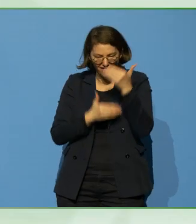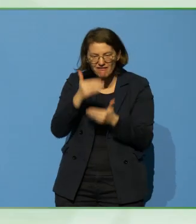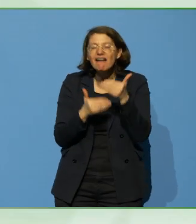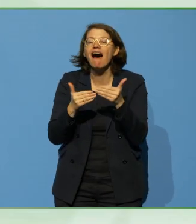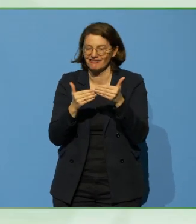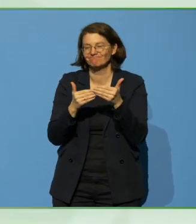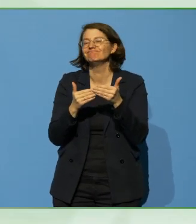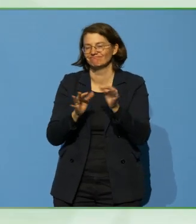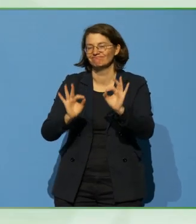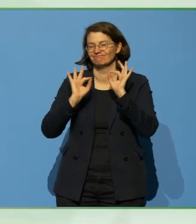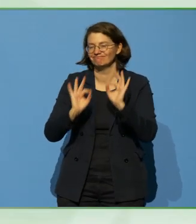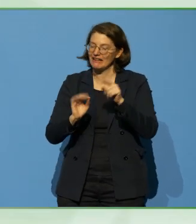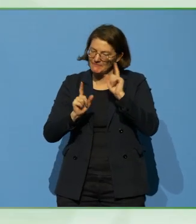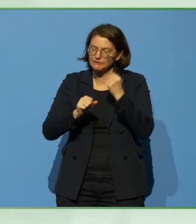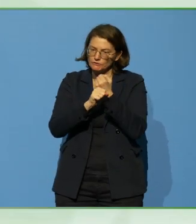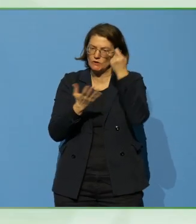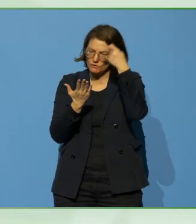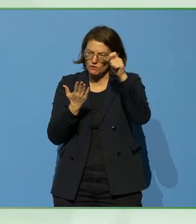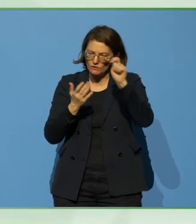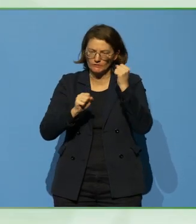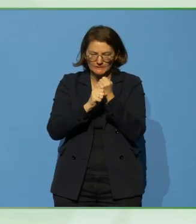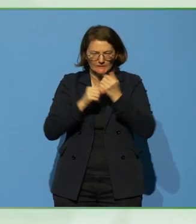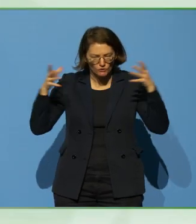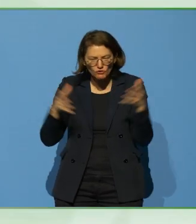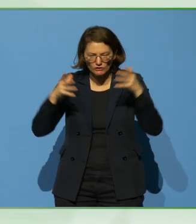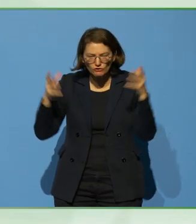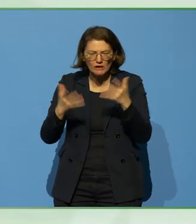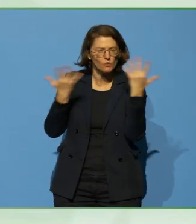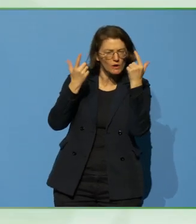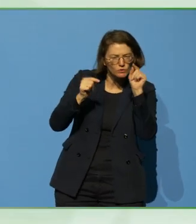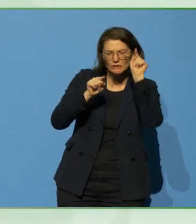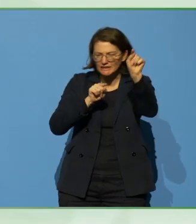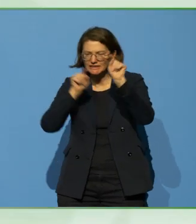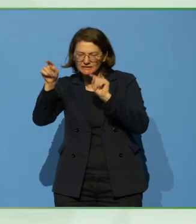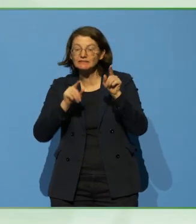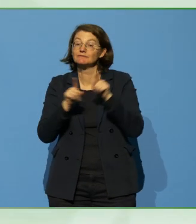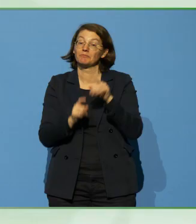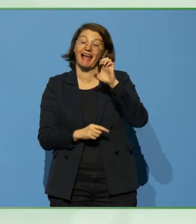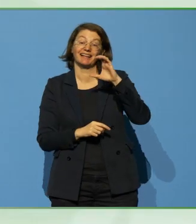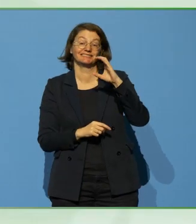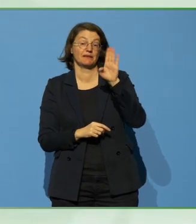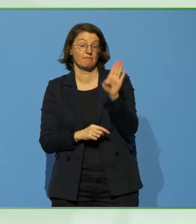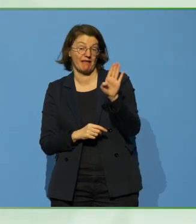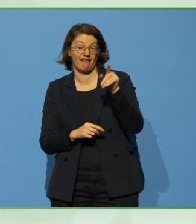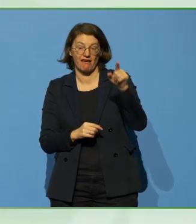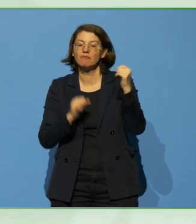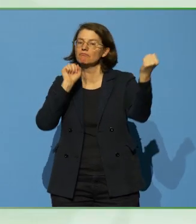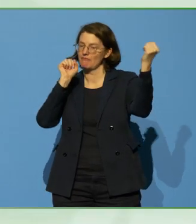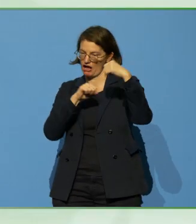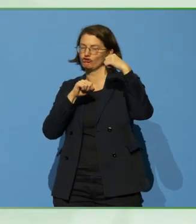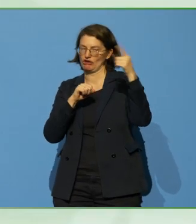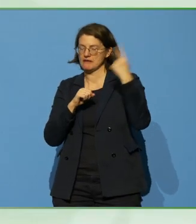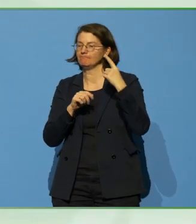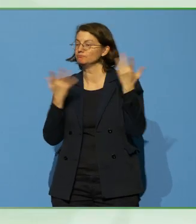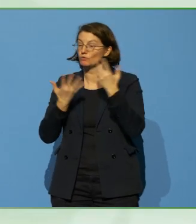to finish their work on the ECB, because this law was presented by the European Commission in 2023, and